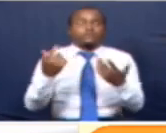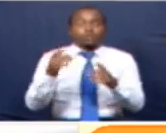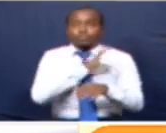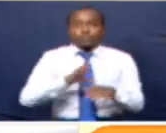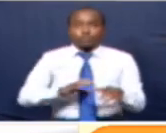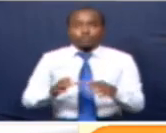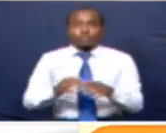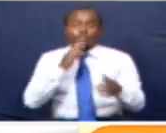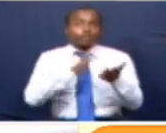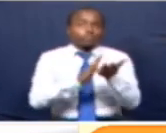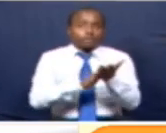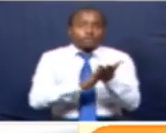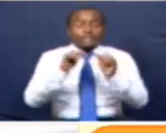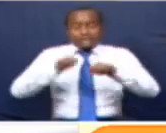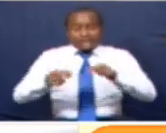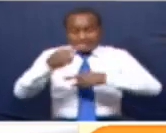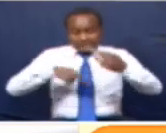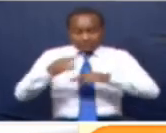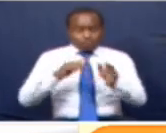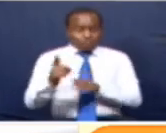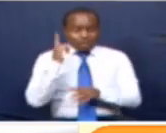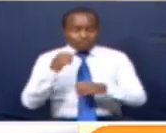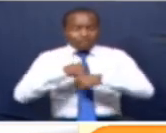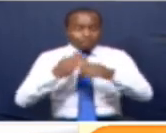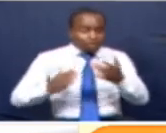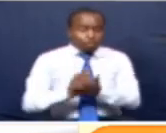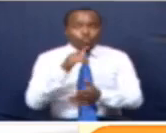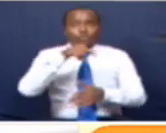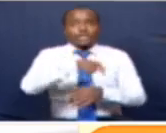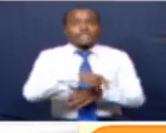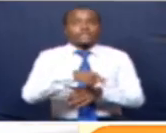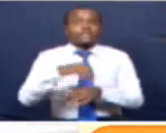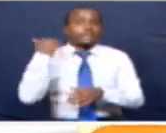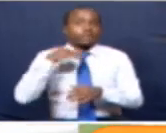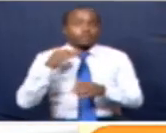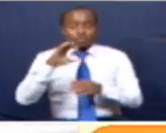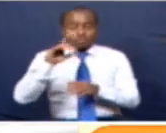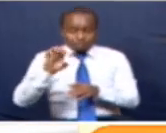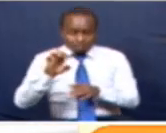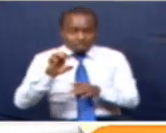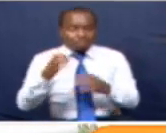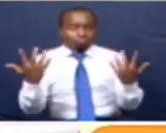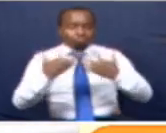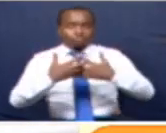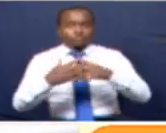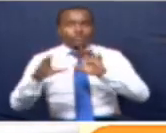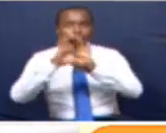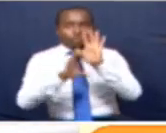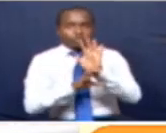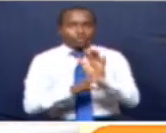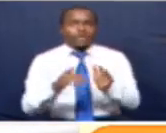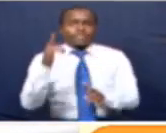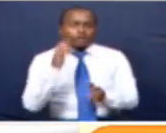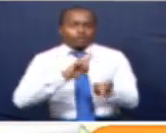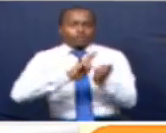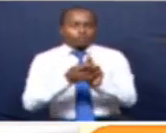can review the laws and make sure that these laws abide, the penal code abides with the constitution.